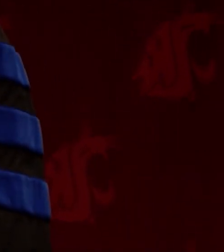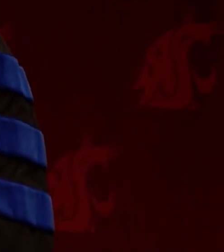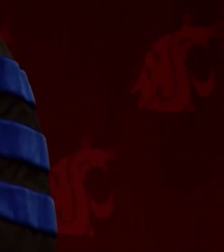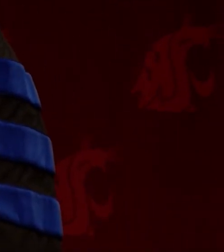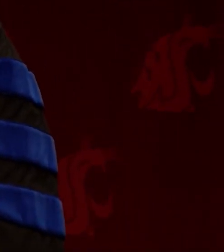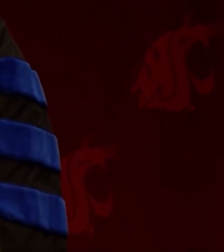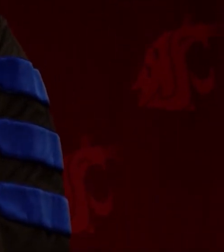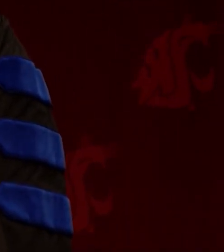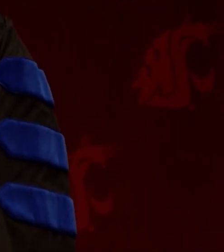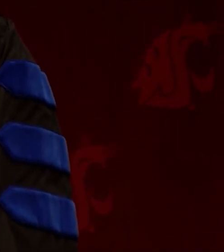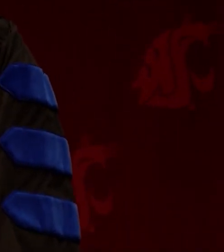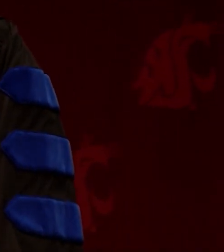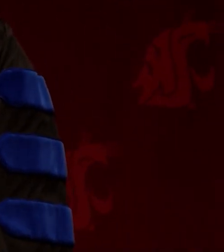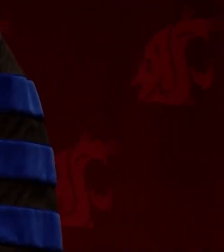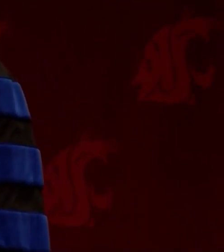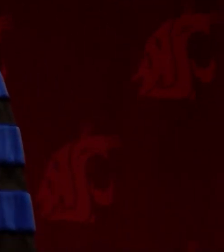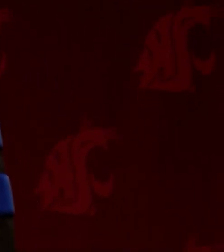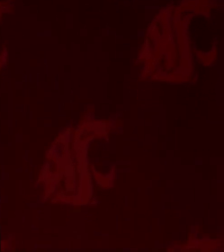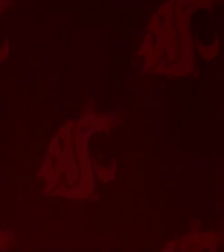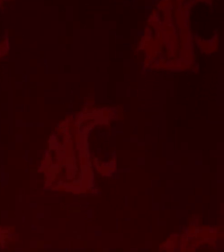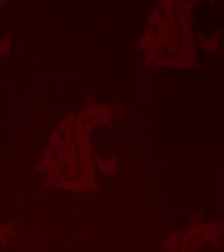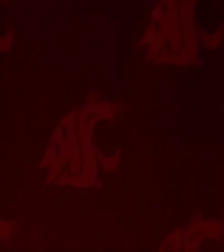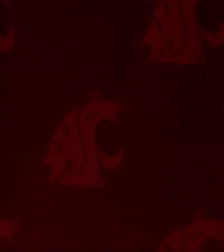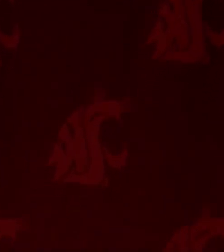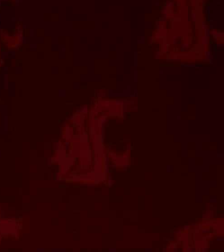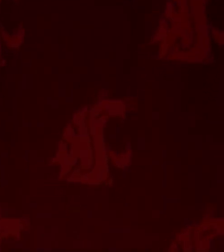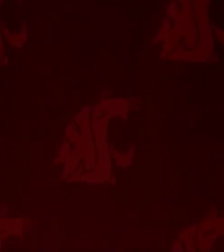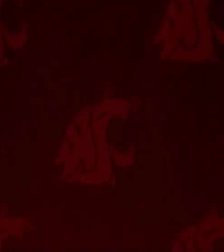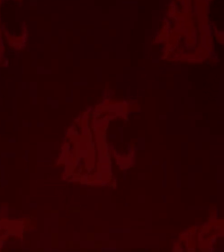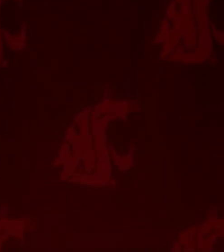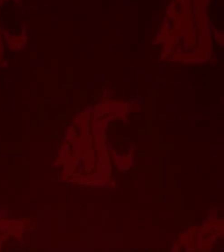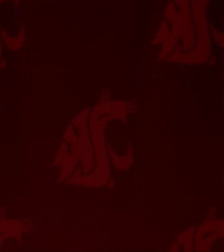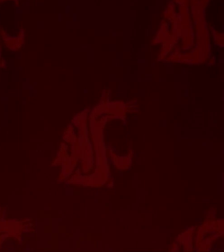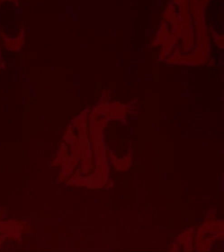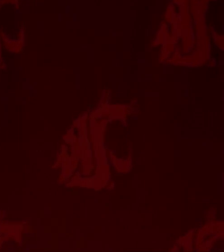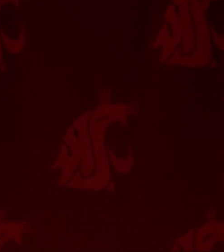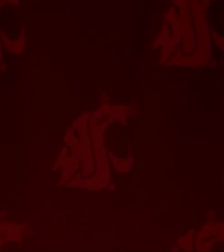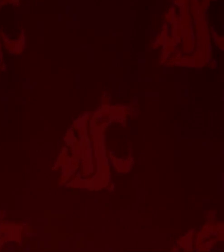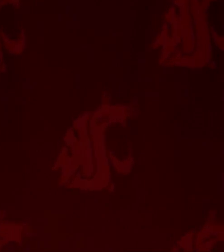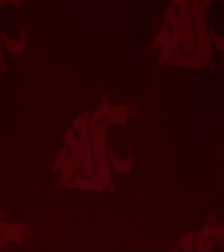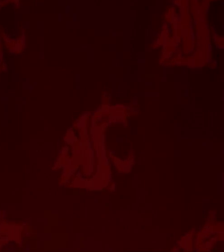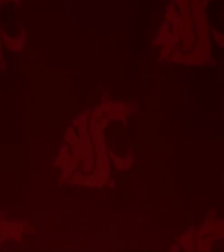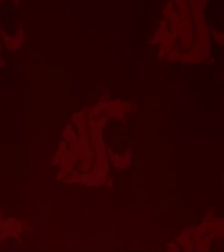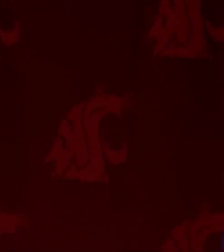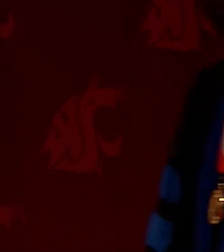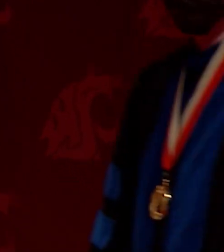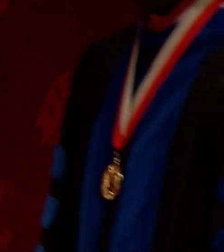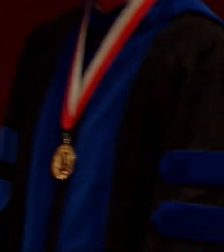Bruce Pinkleton, Dean, the Edward R. Murrow College of Communication.